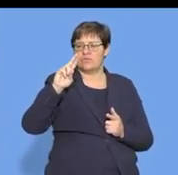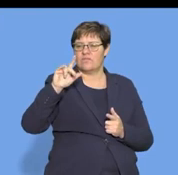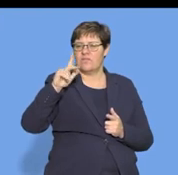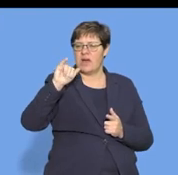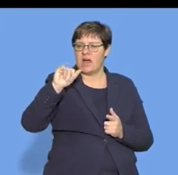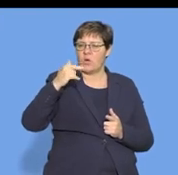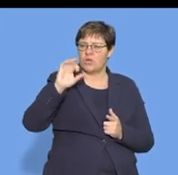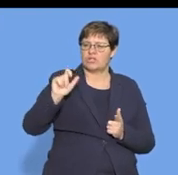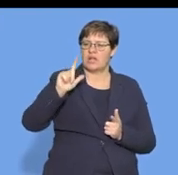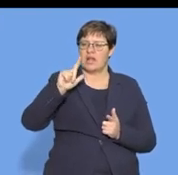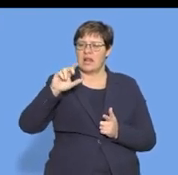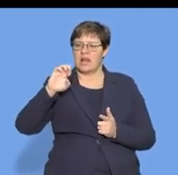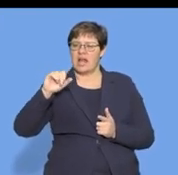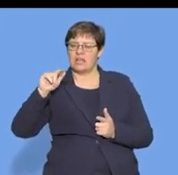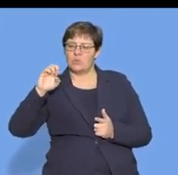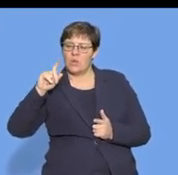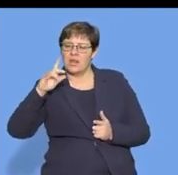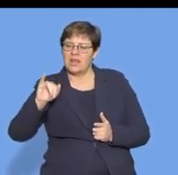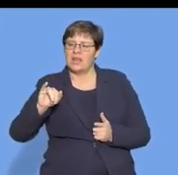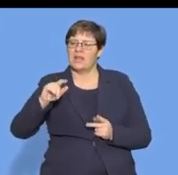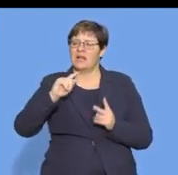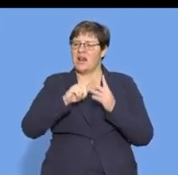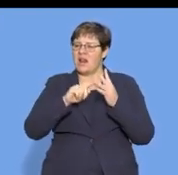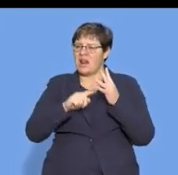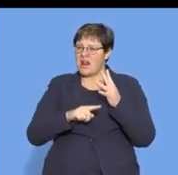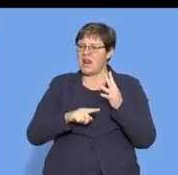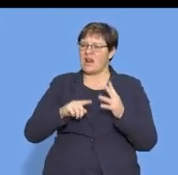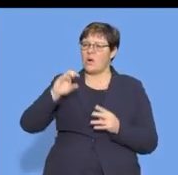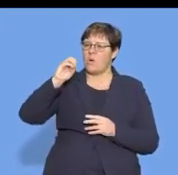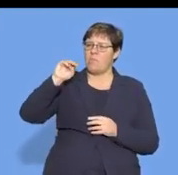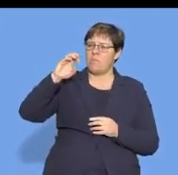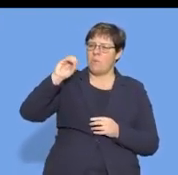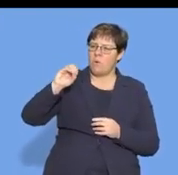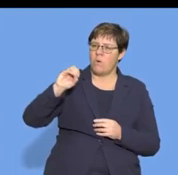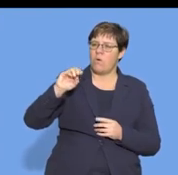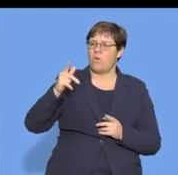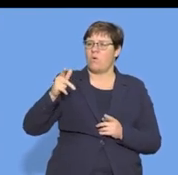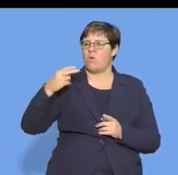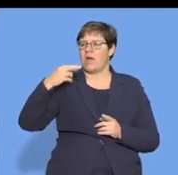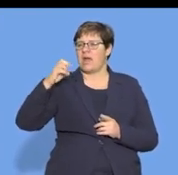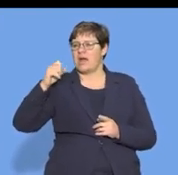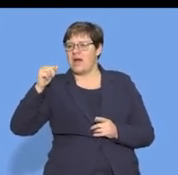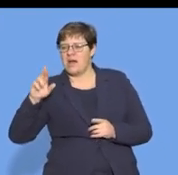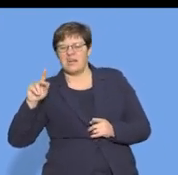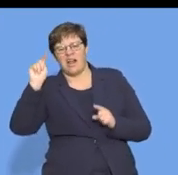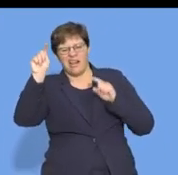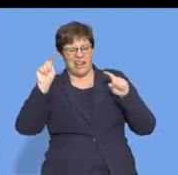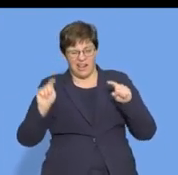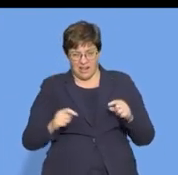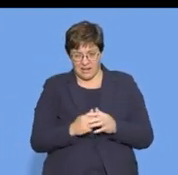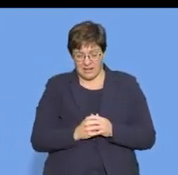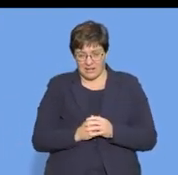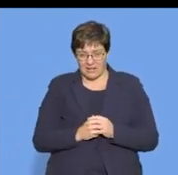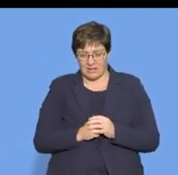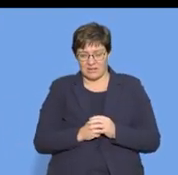So that's where the Rift Valley, the Great Rift Valley then stretches across. Okay,